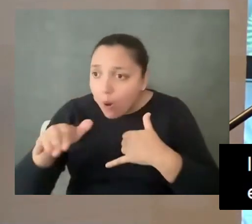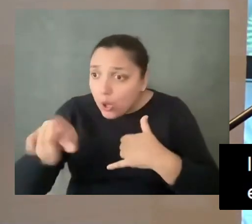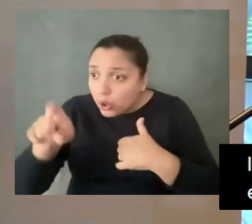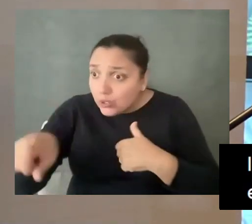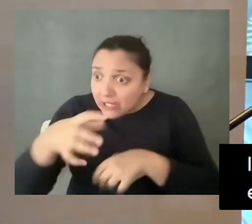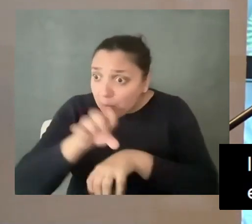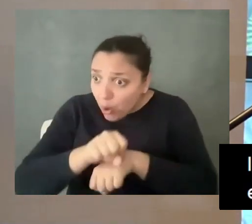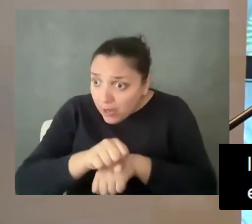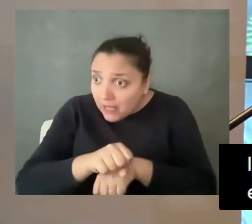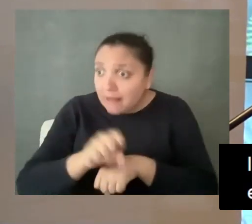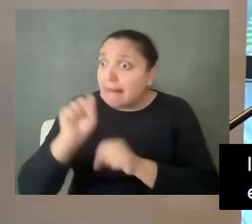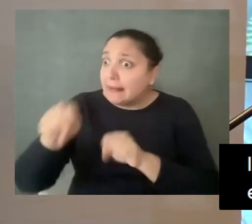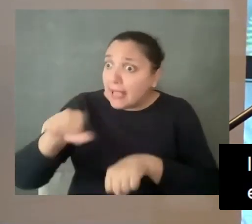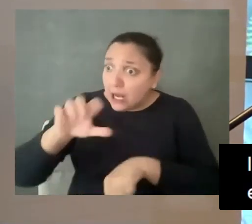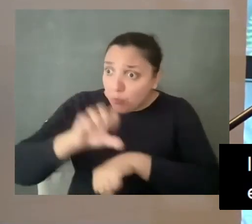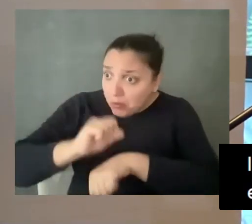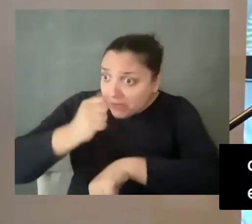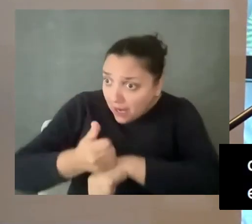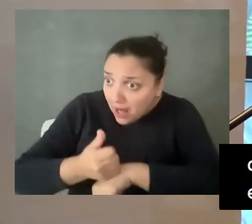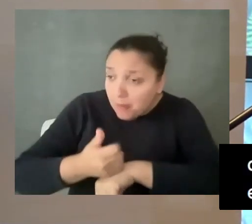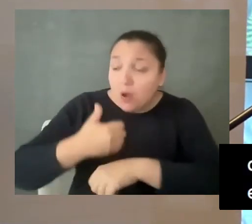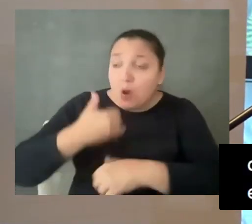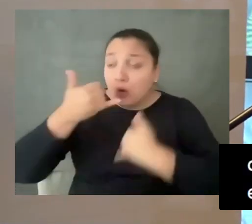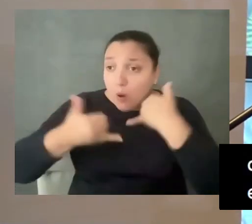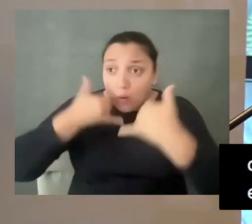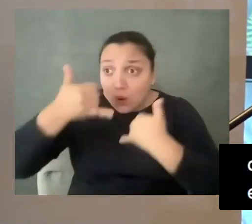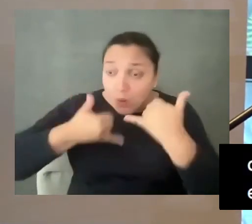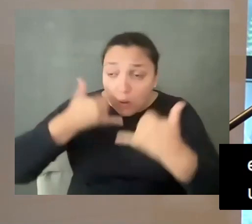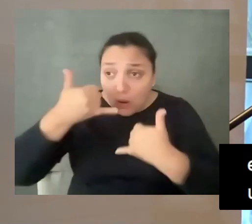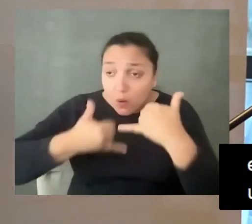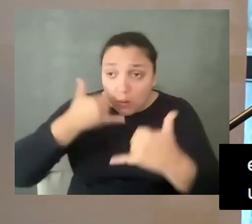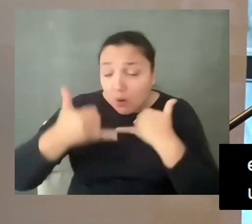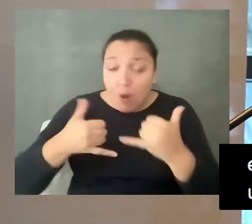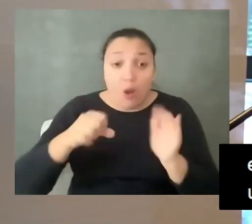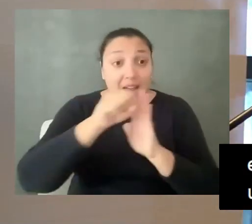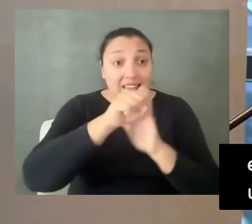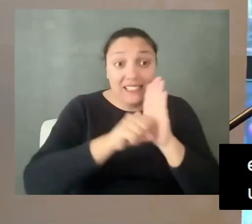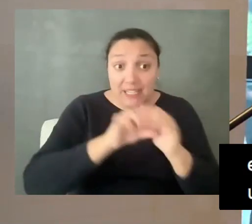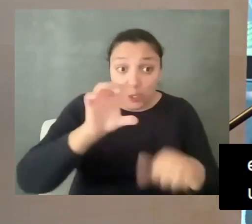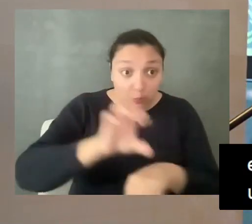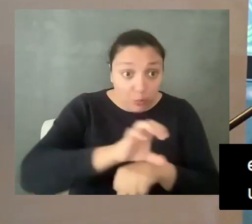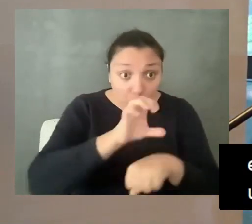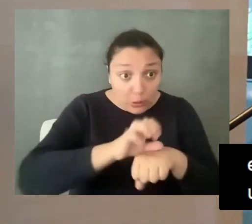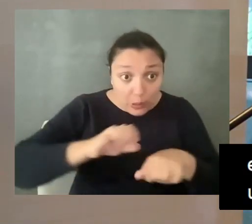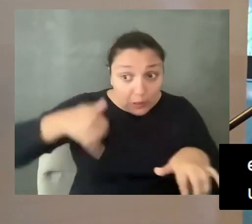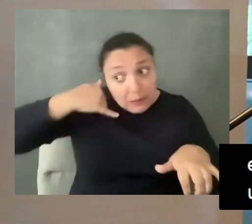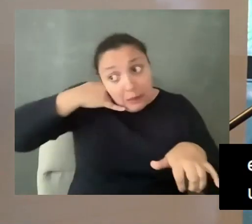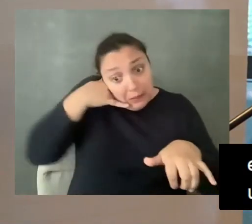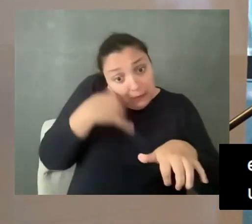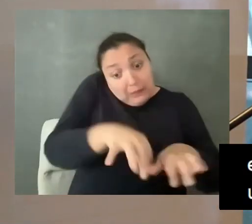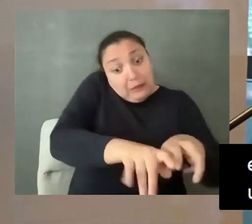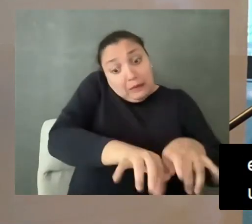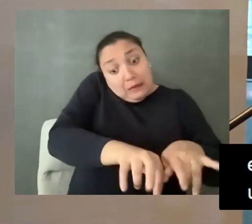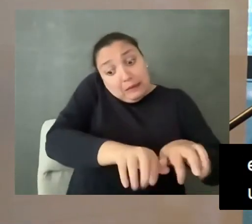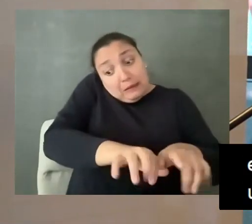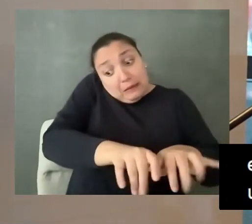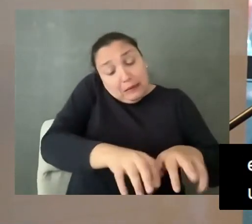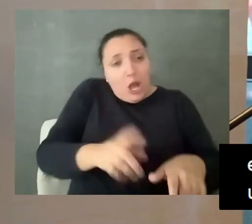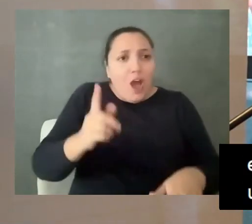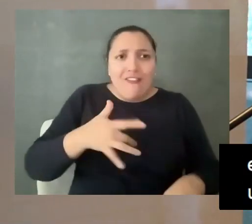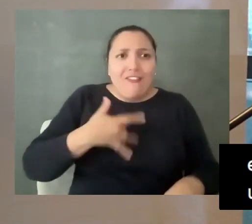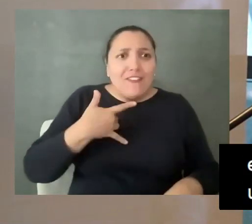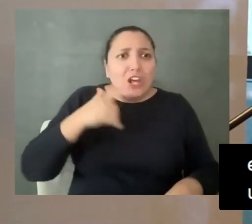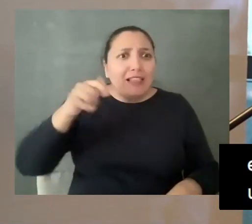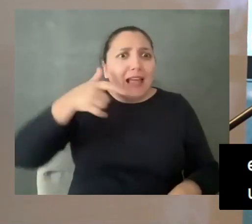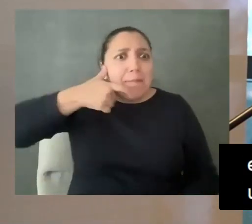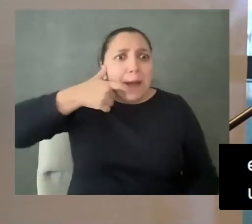we give you an appointment to help you? And literally stand there on our state computers and sign people up like telemarketers, right? And